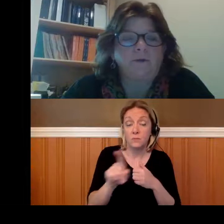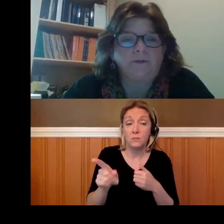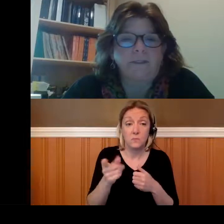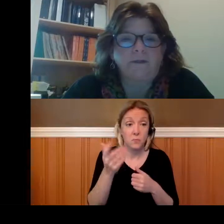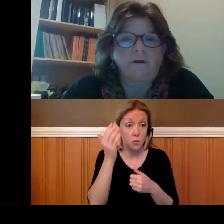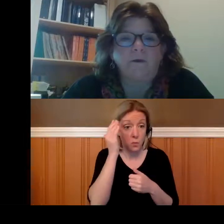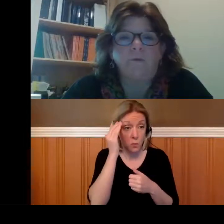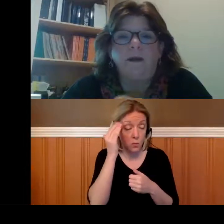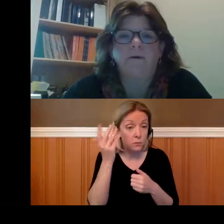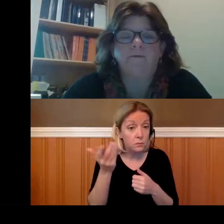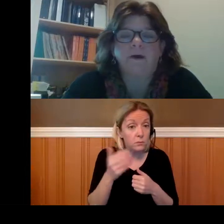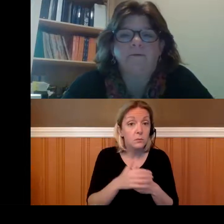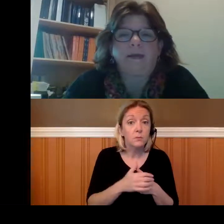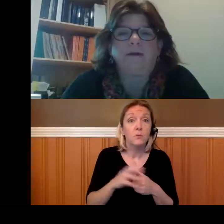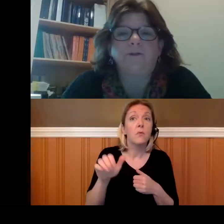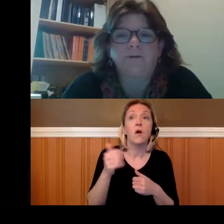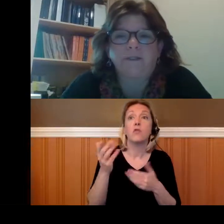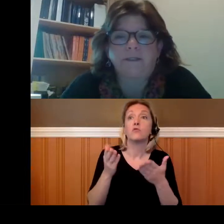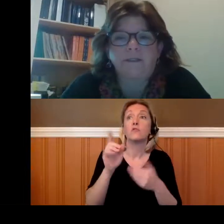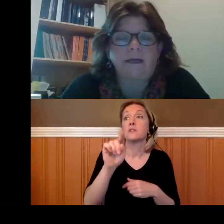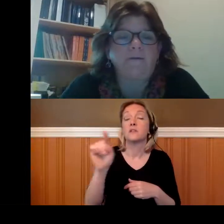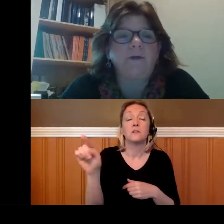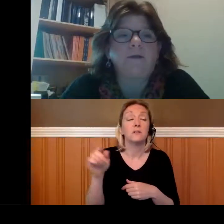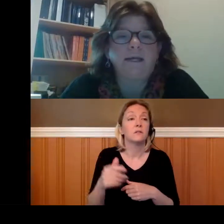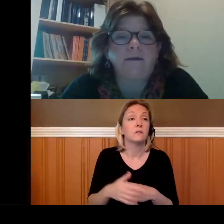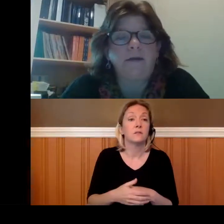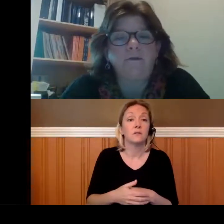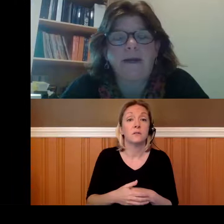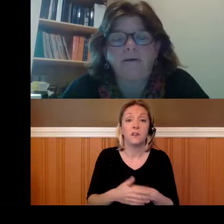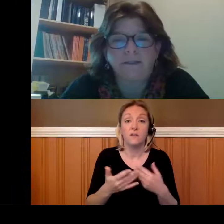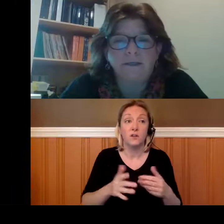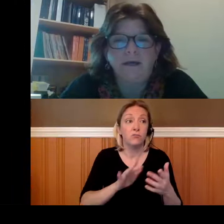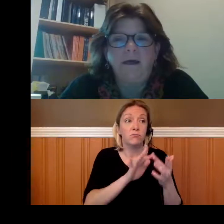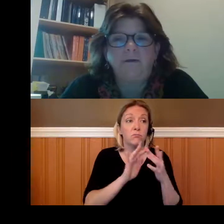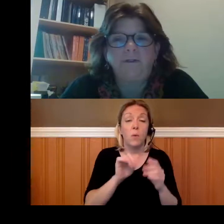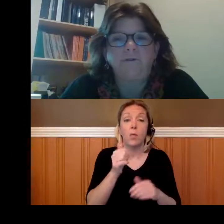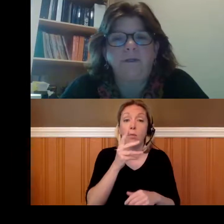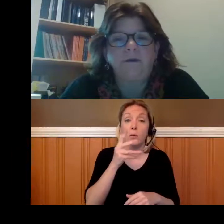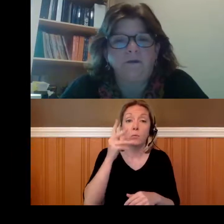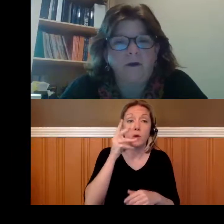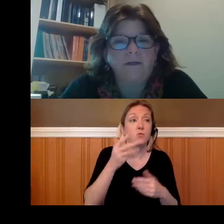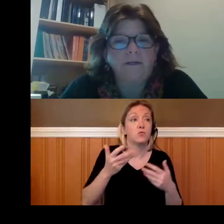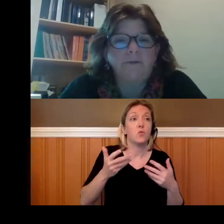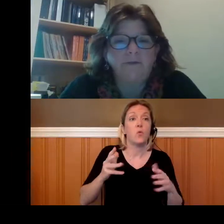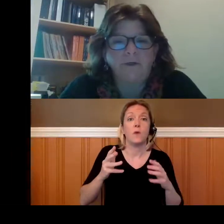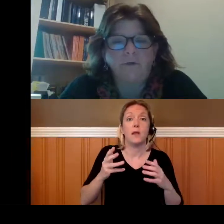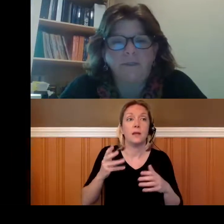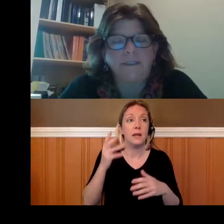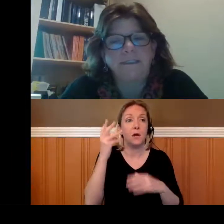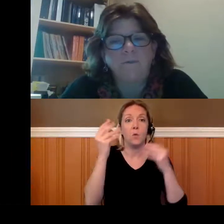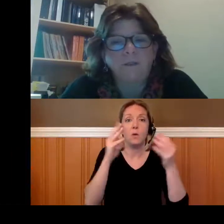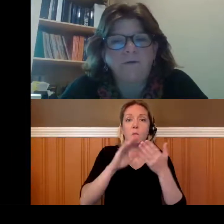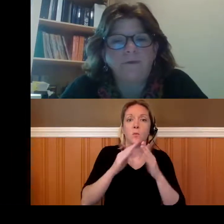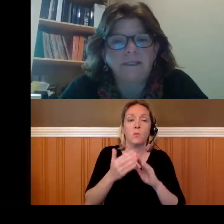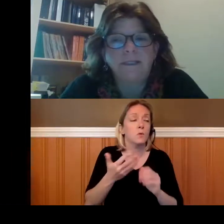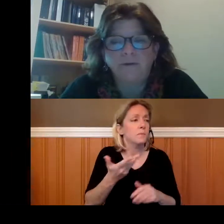Are you aware of any other services? Have you talked to any of the other parents of children that are similar to yours to see what services